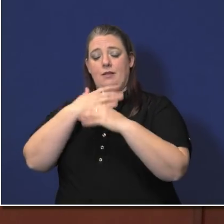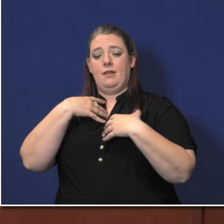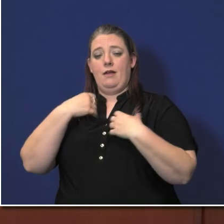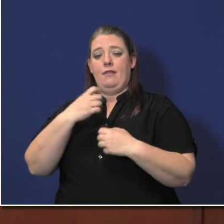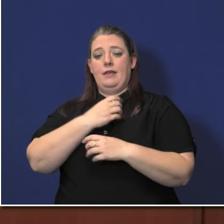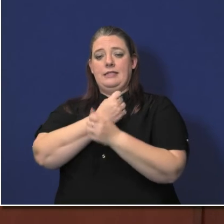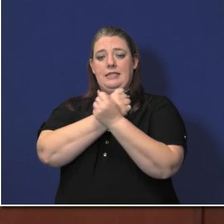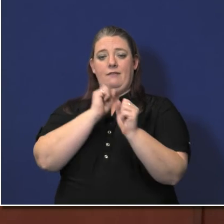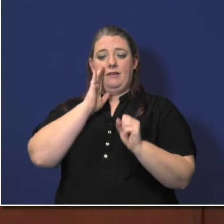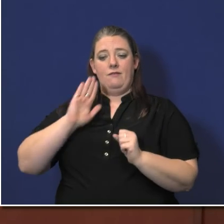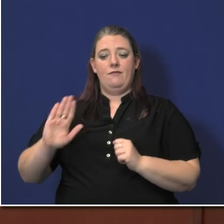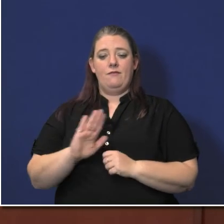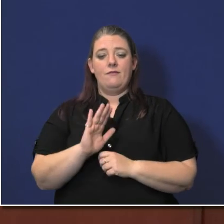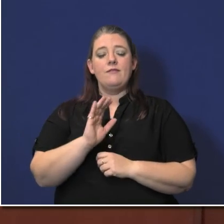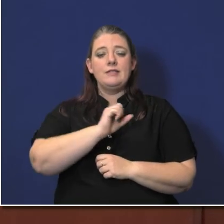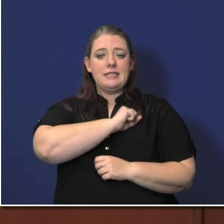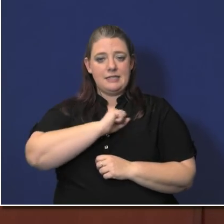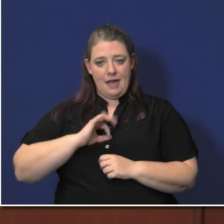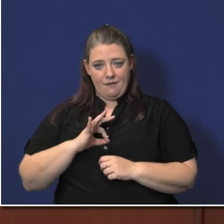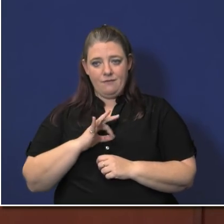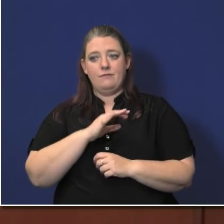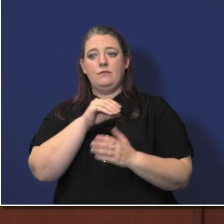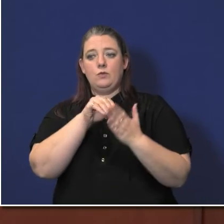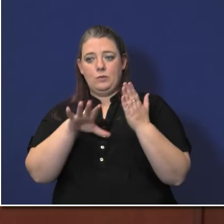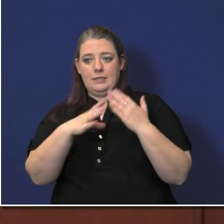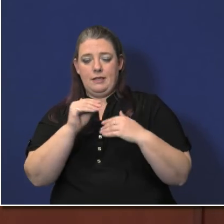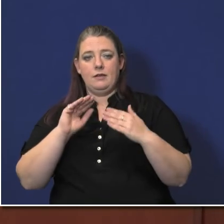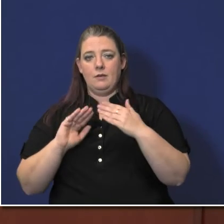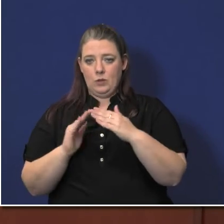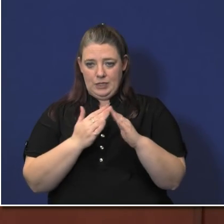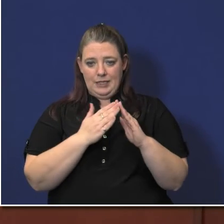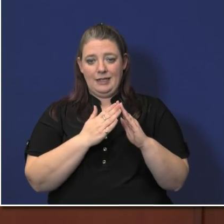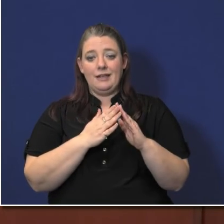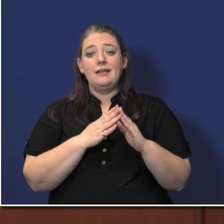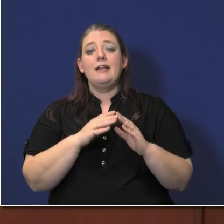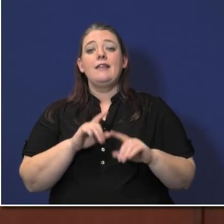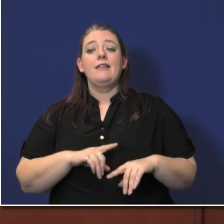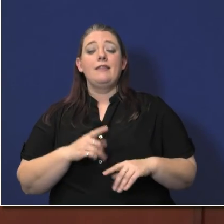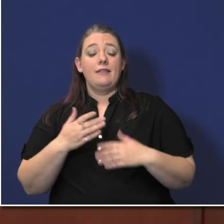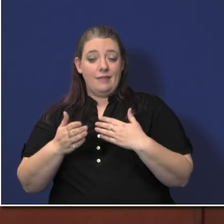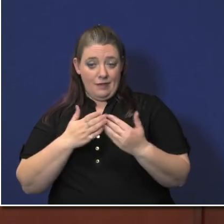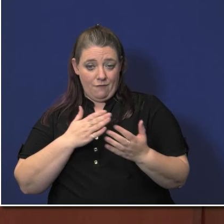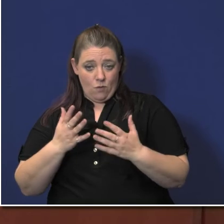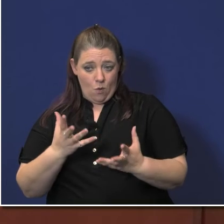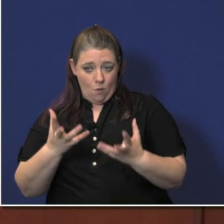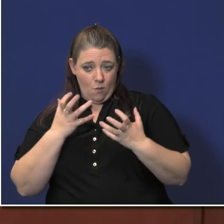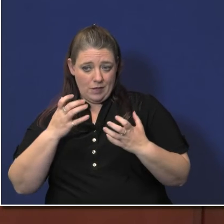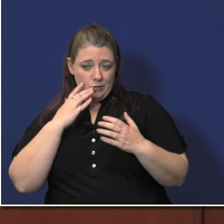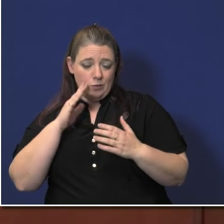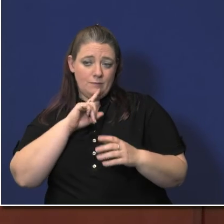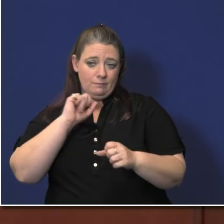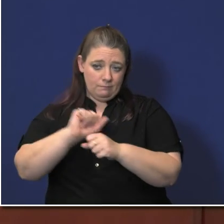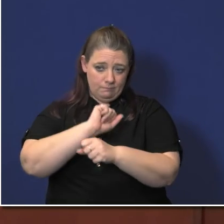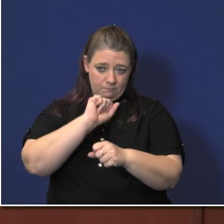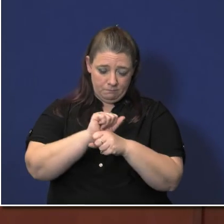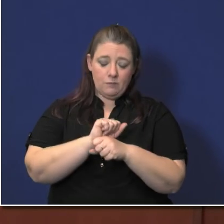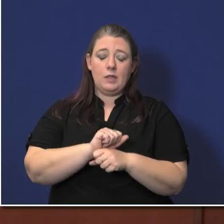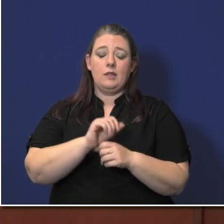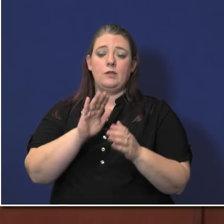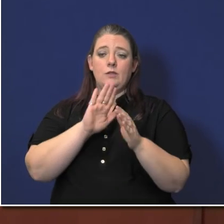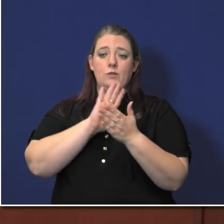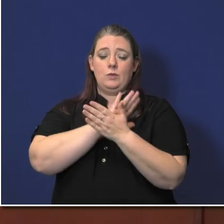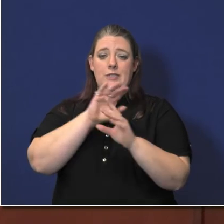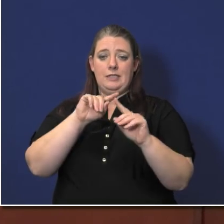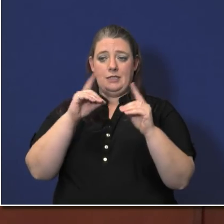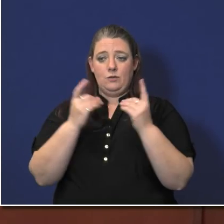safety of its staff, students, and community, therefore desires to ensure that the school district and community